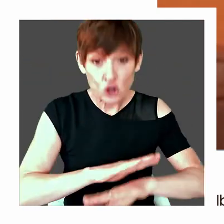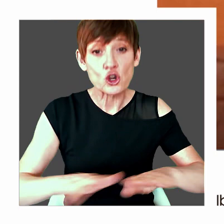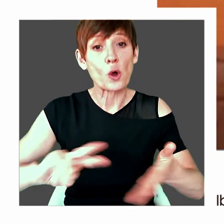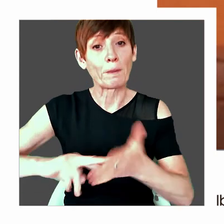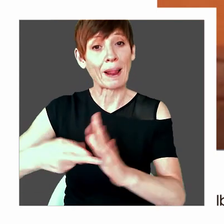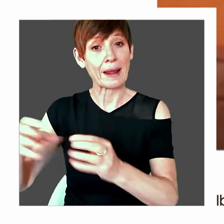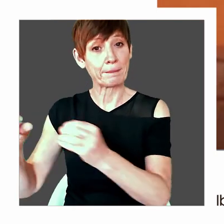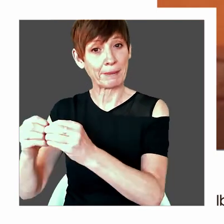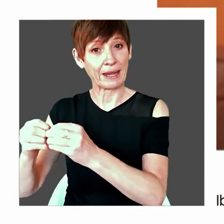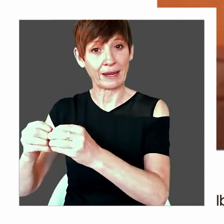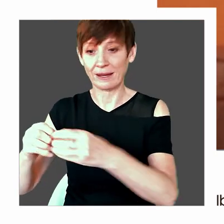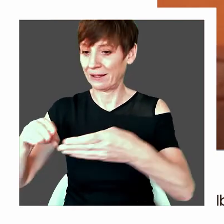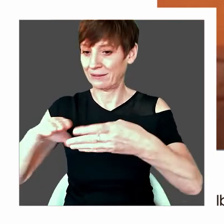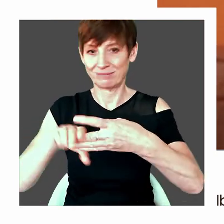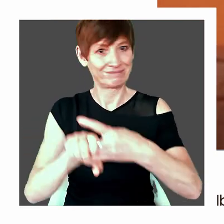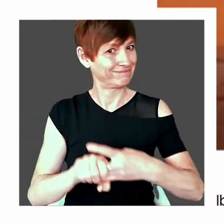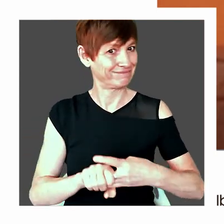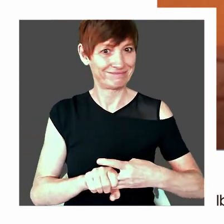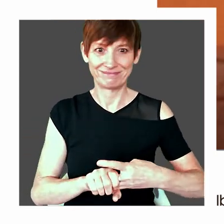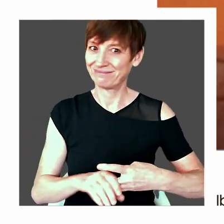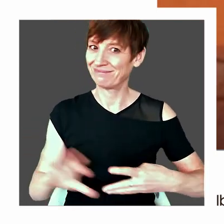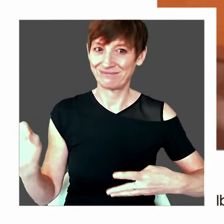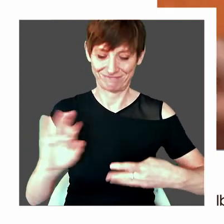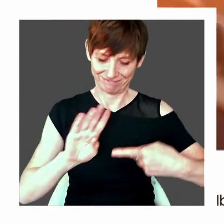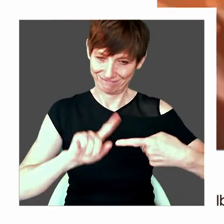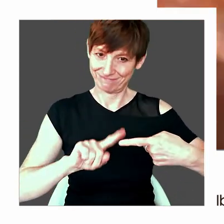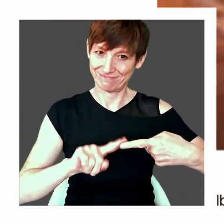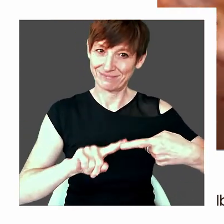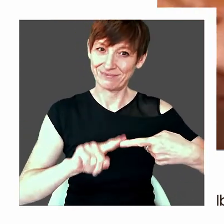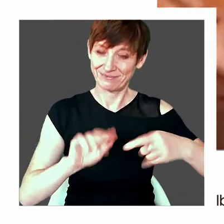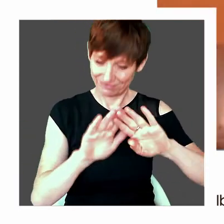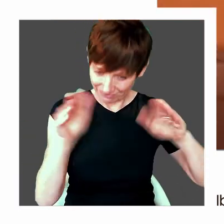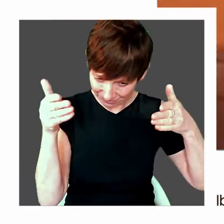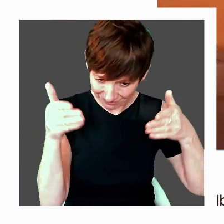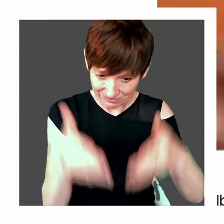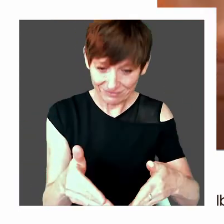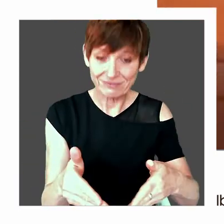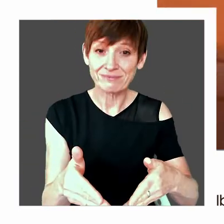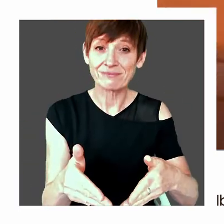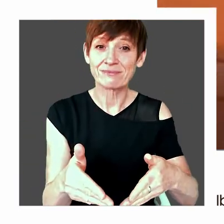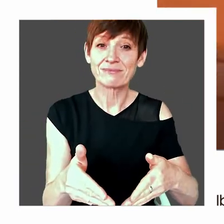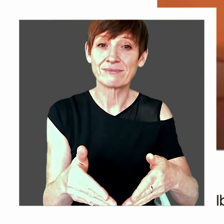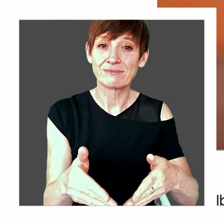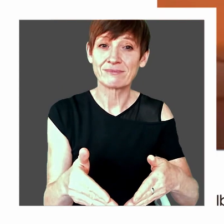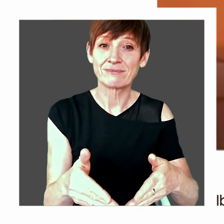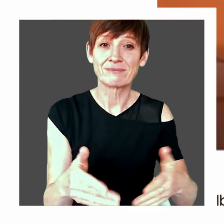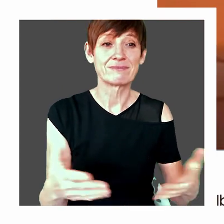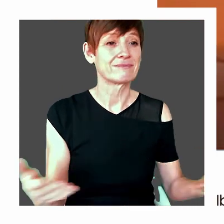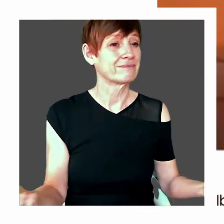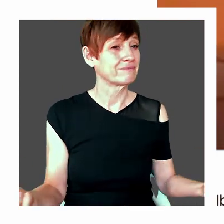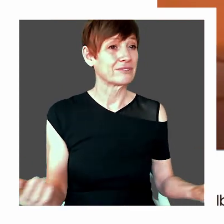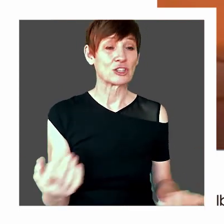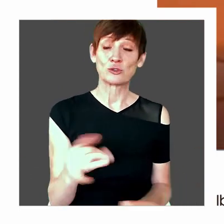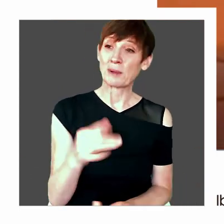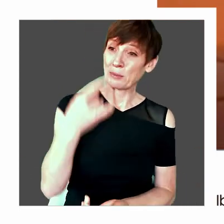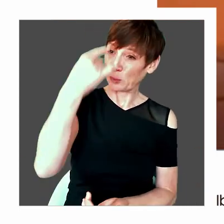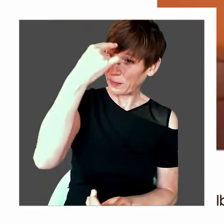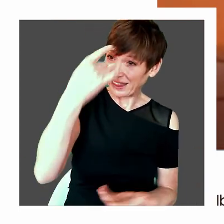or like if I don't get a job then I'm broke, I don't know what I'm gonna do.